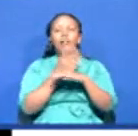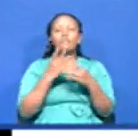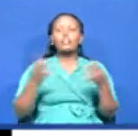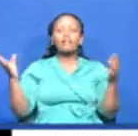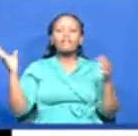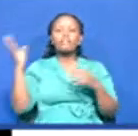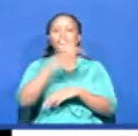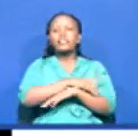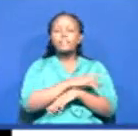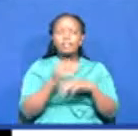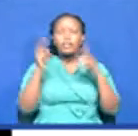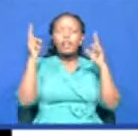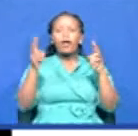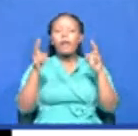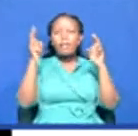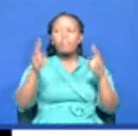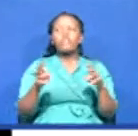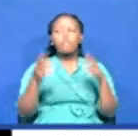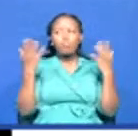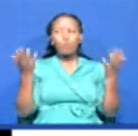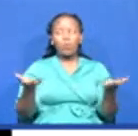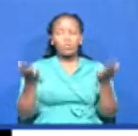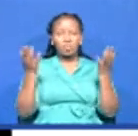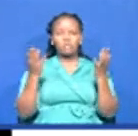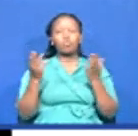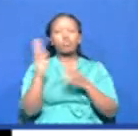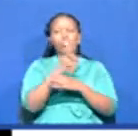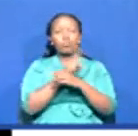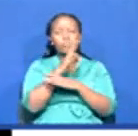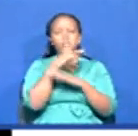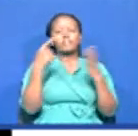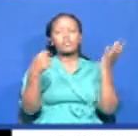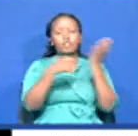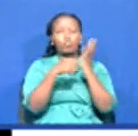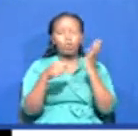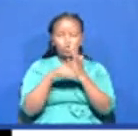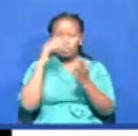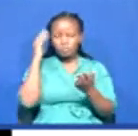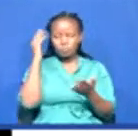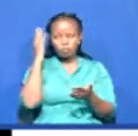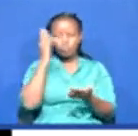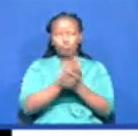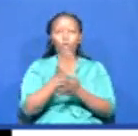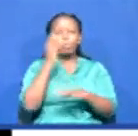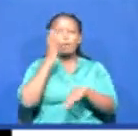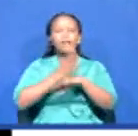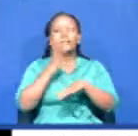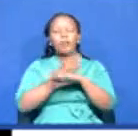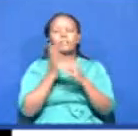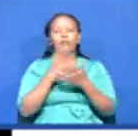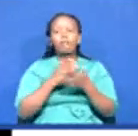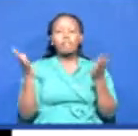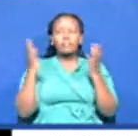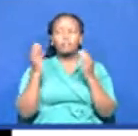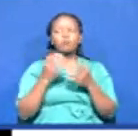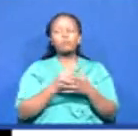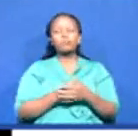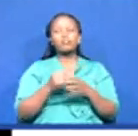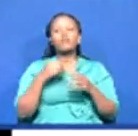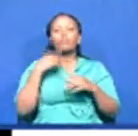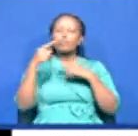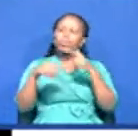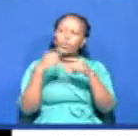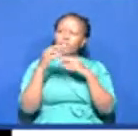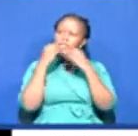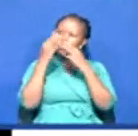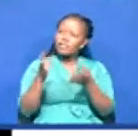theme, Leveraging Technology to Combat Counterfeiting. I will continue to give you more statistics and